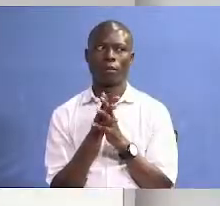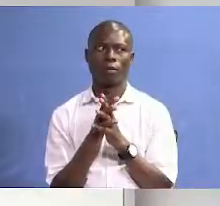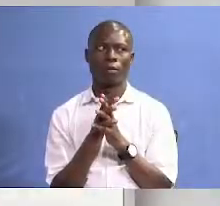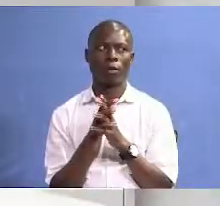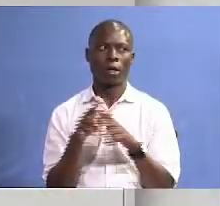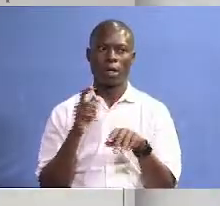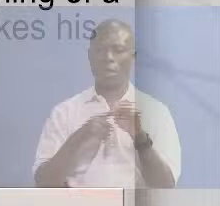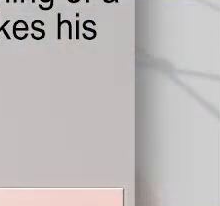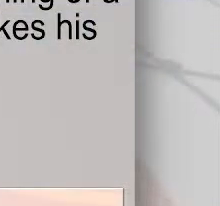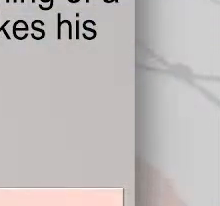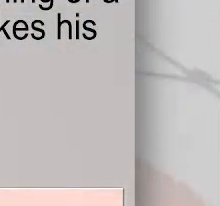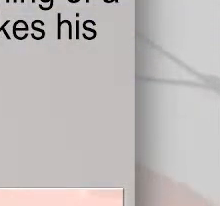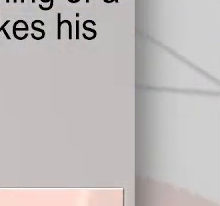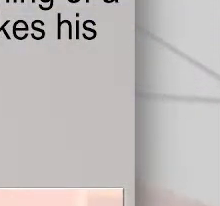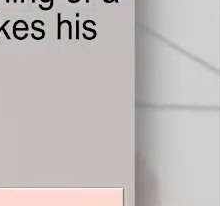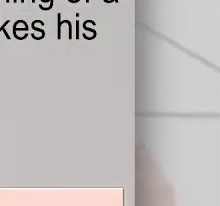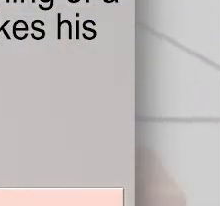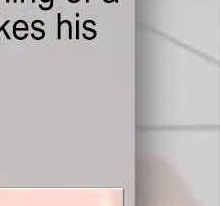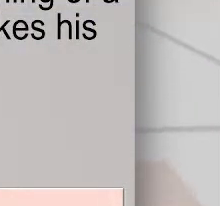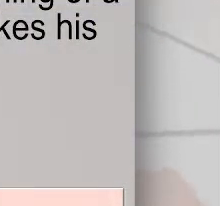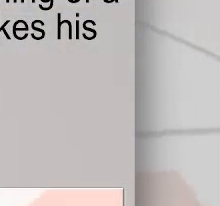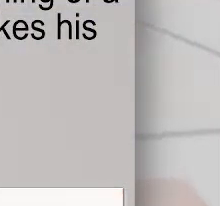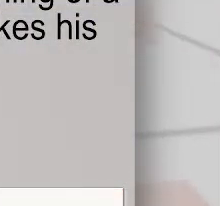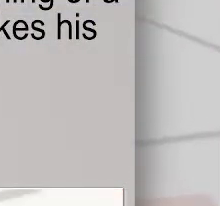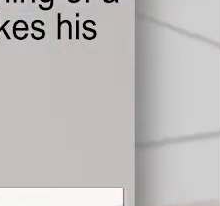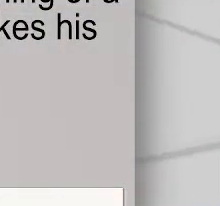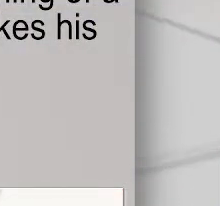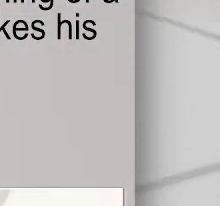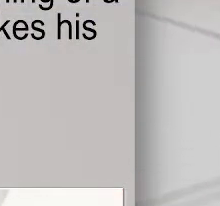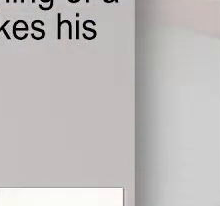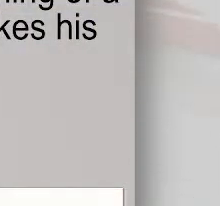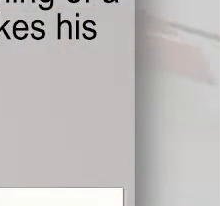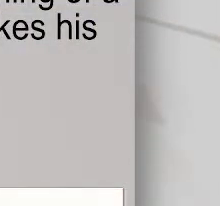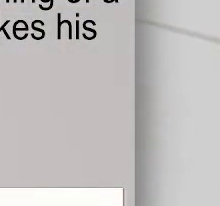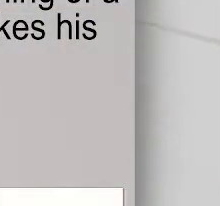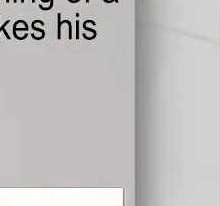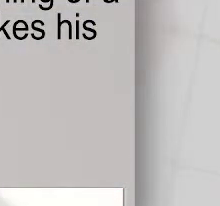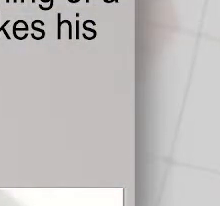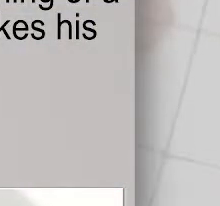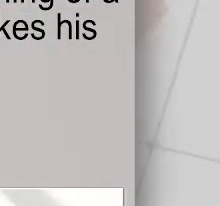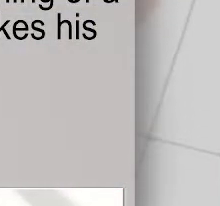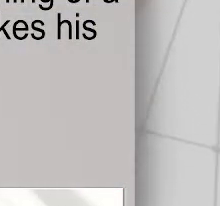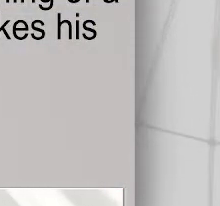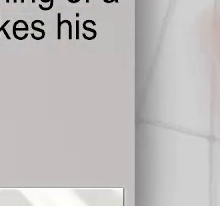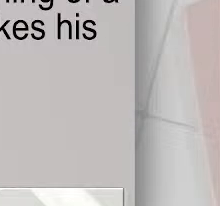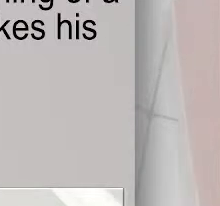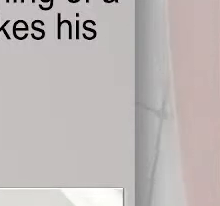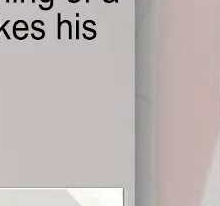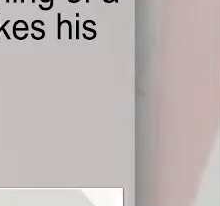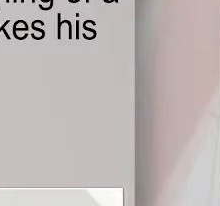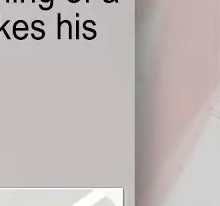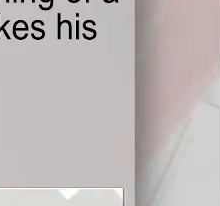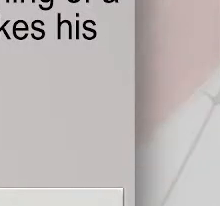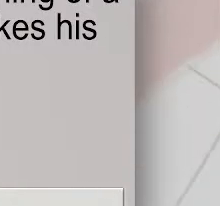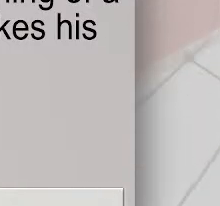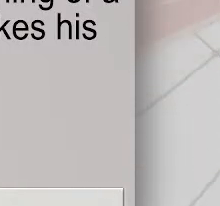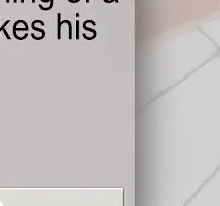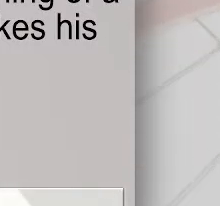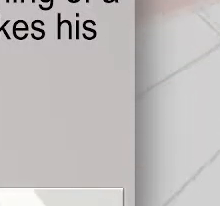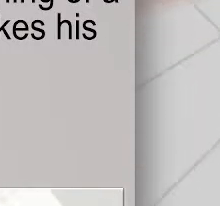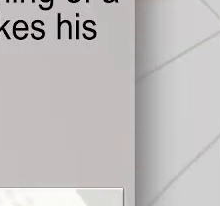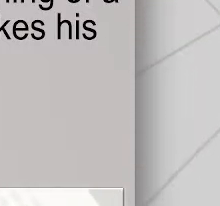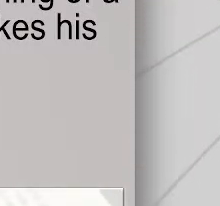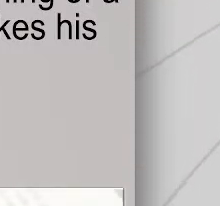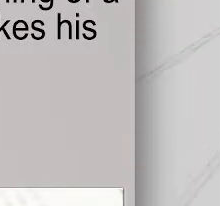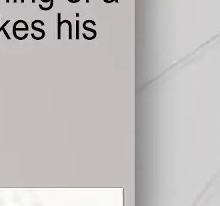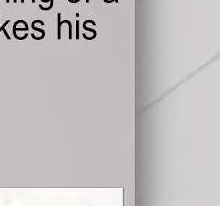While expressing deep condolences on behalf of the government, President William Ruto highlighted that Majanja was a brilliant judge who joined the bench